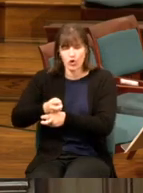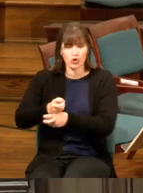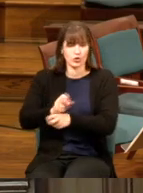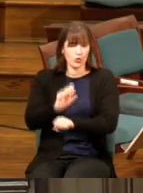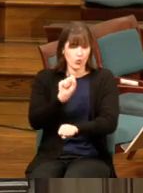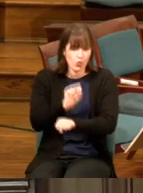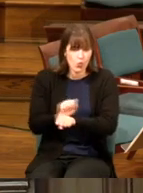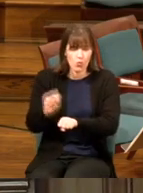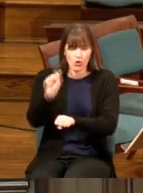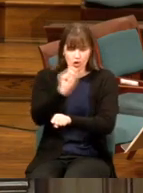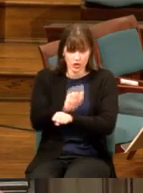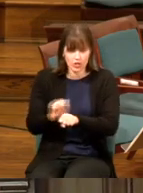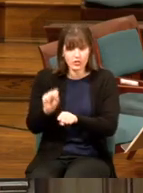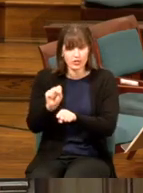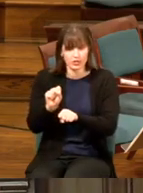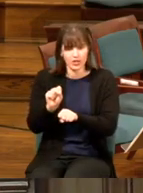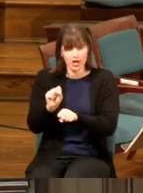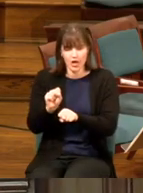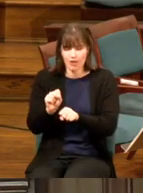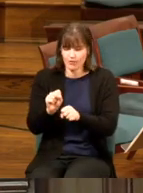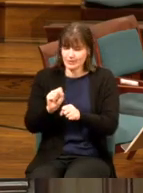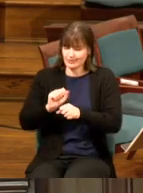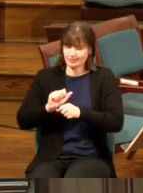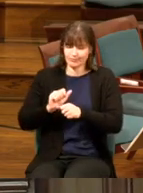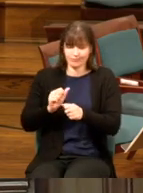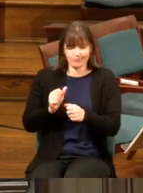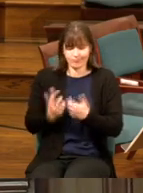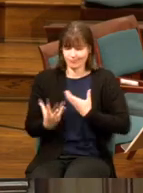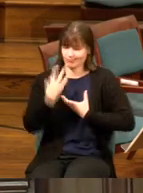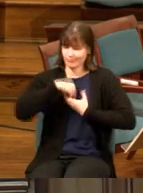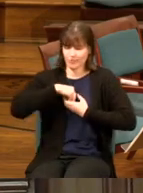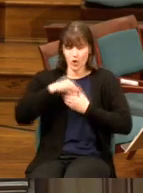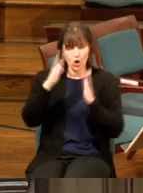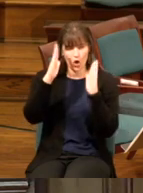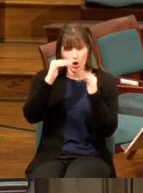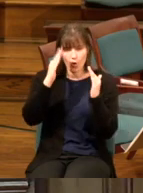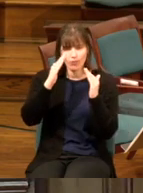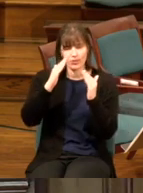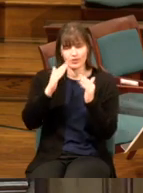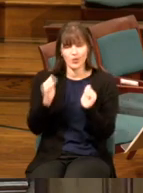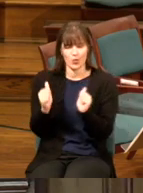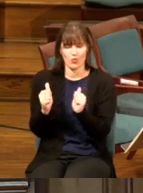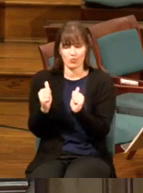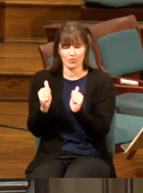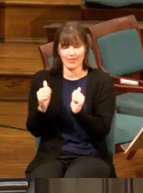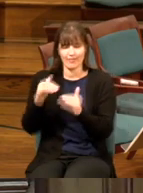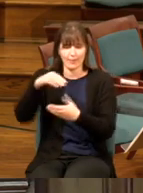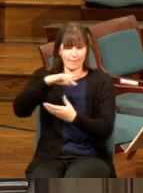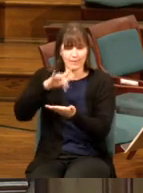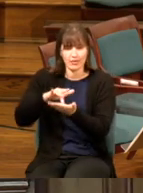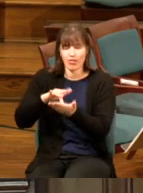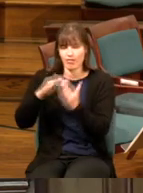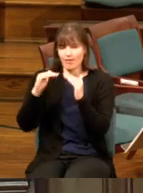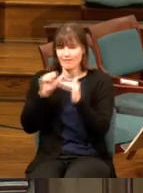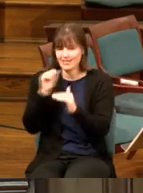of harboring hope in the midst of injustice.